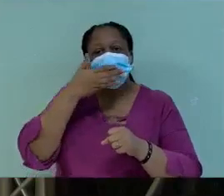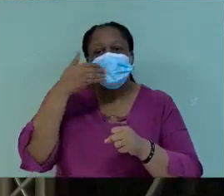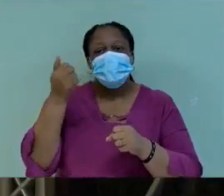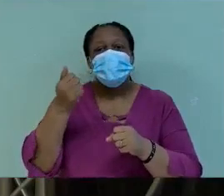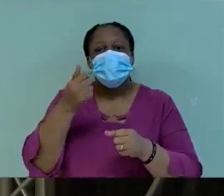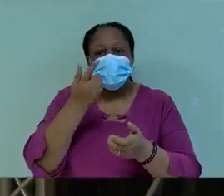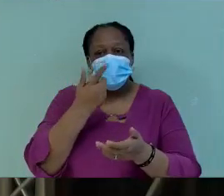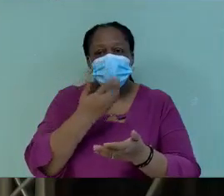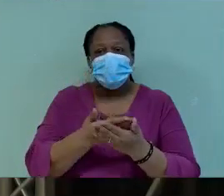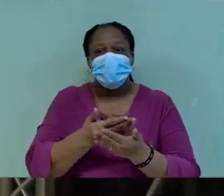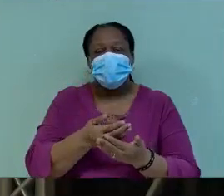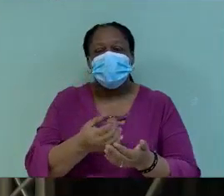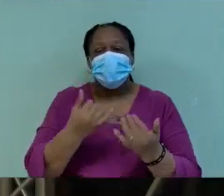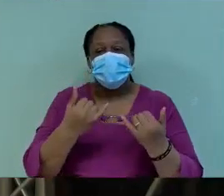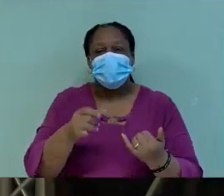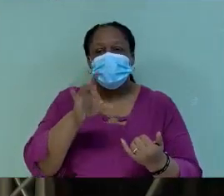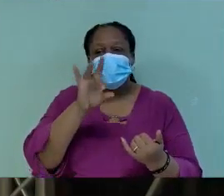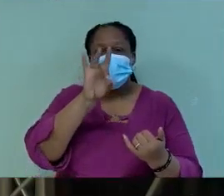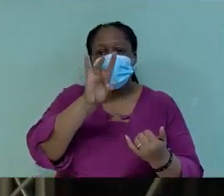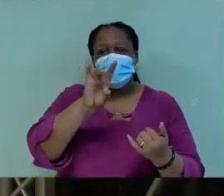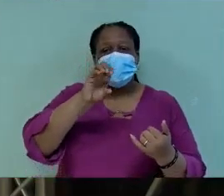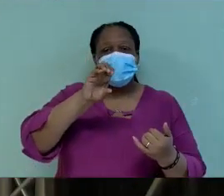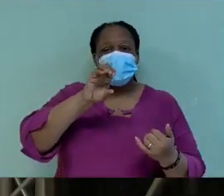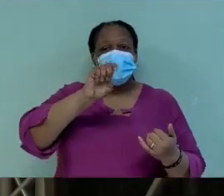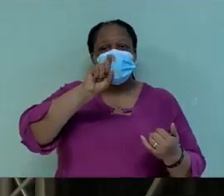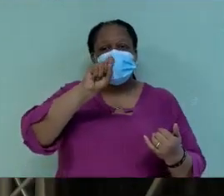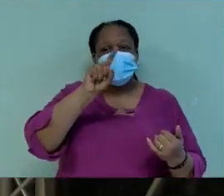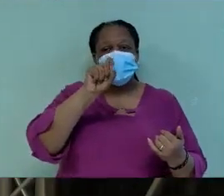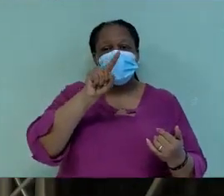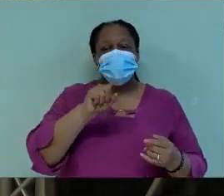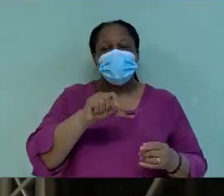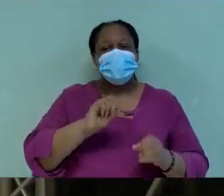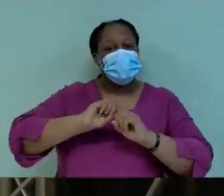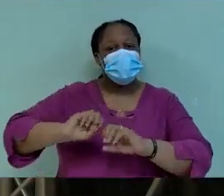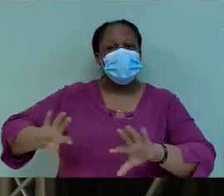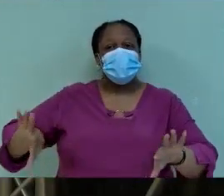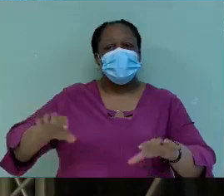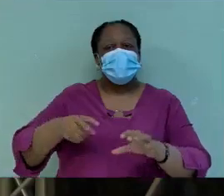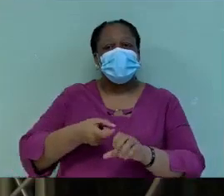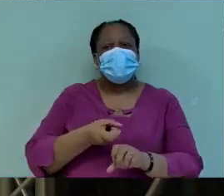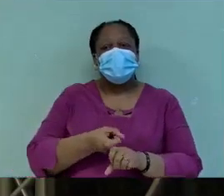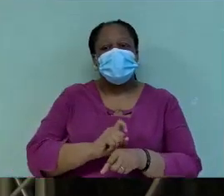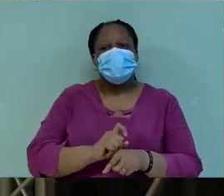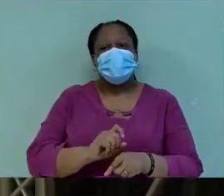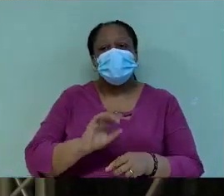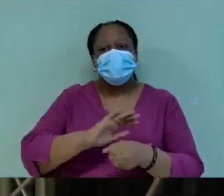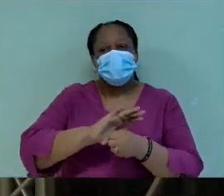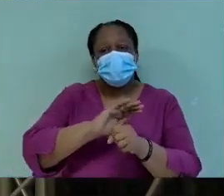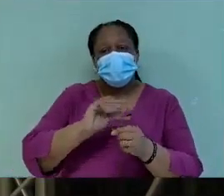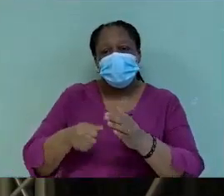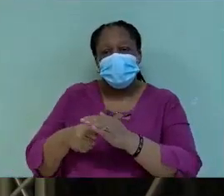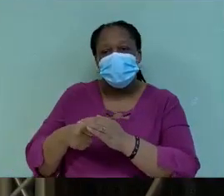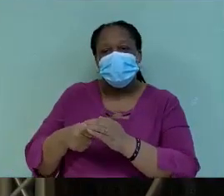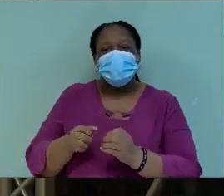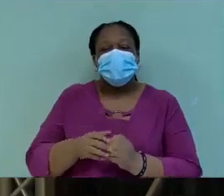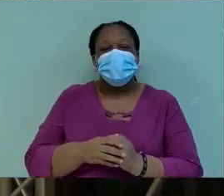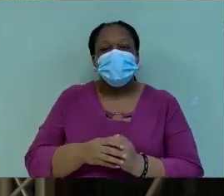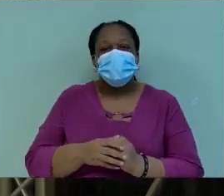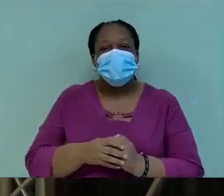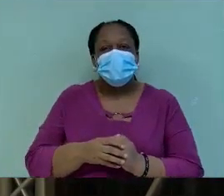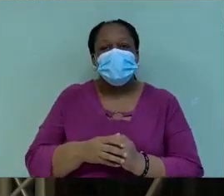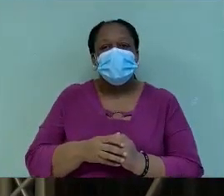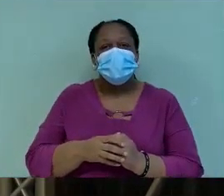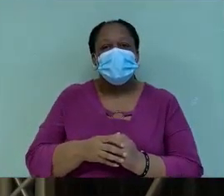date, 811 persons have been released from quarantine, and this includes the